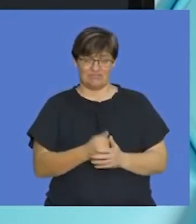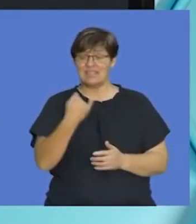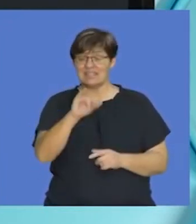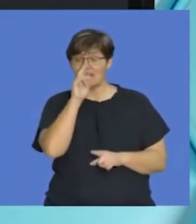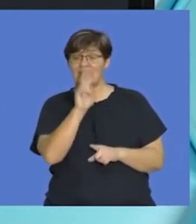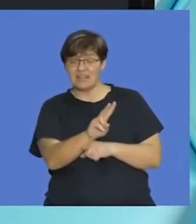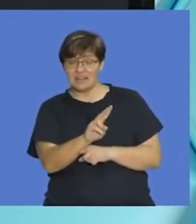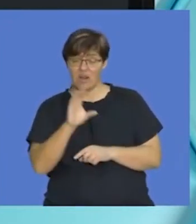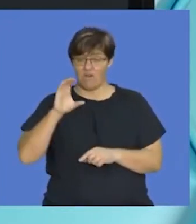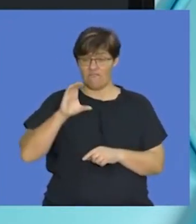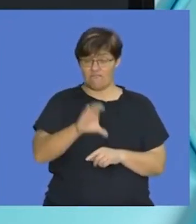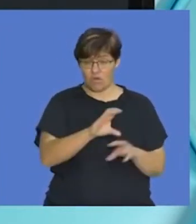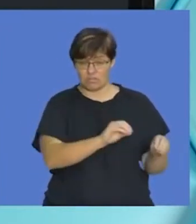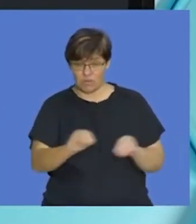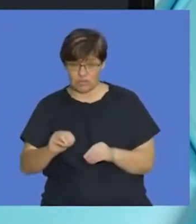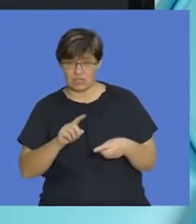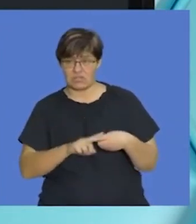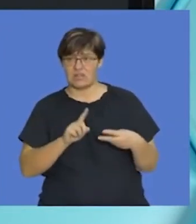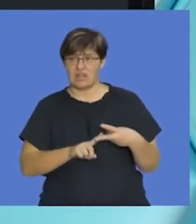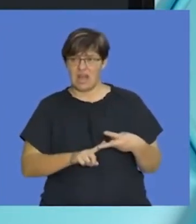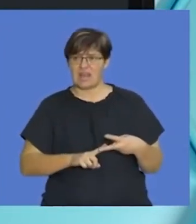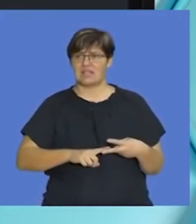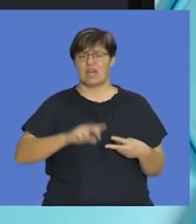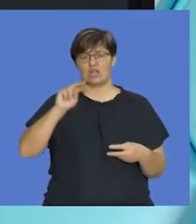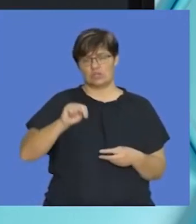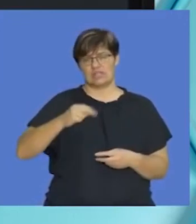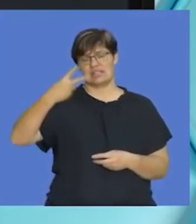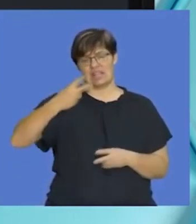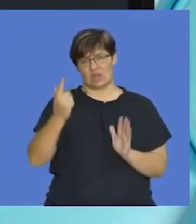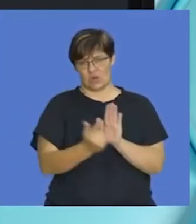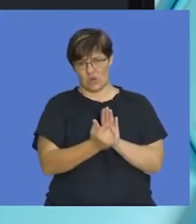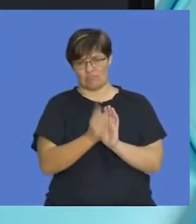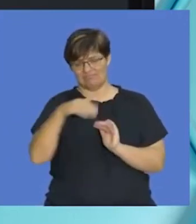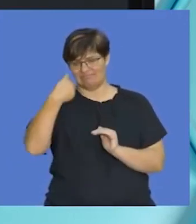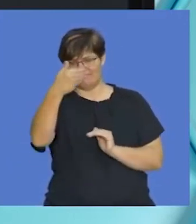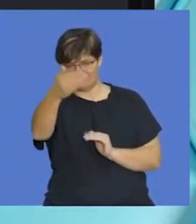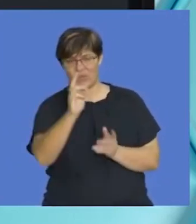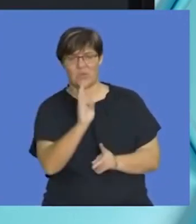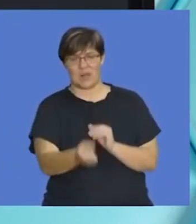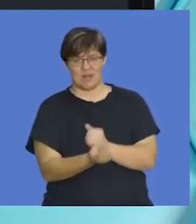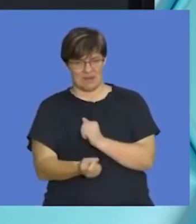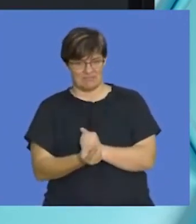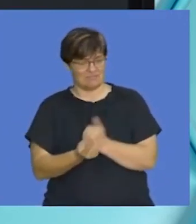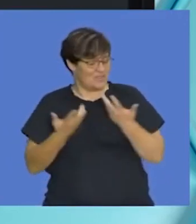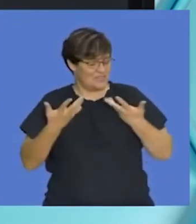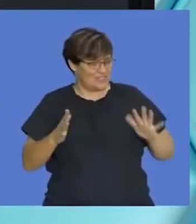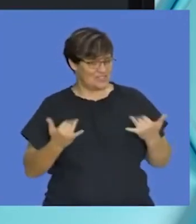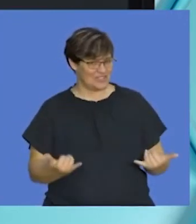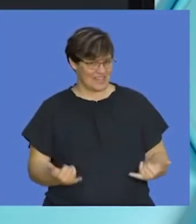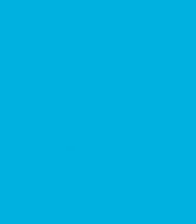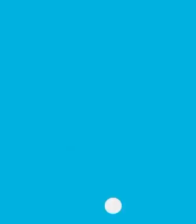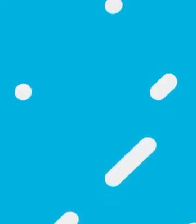at force and motion, and we're still going to look at Newton's second law, but that's coming up in lessons to come. But we're done for today.